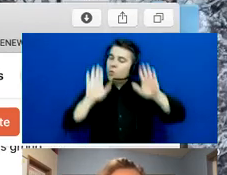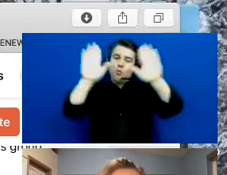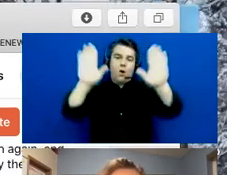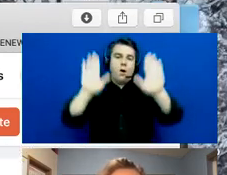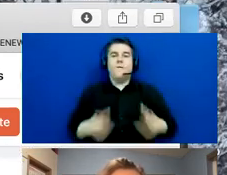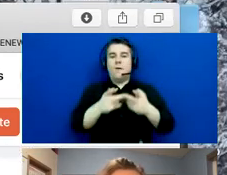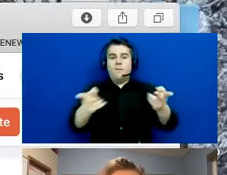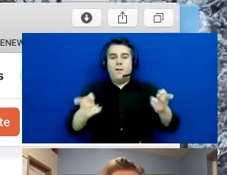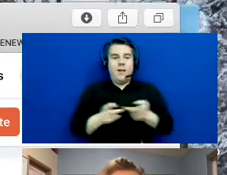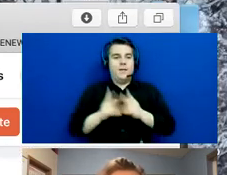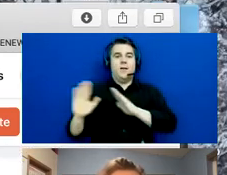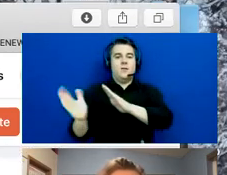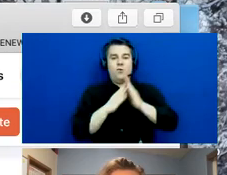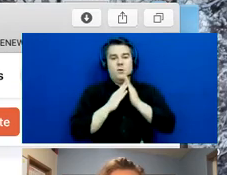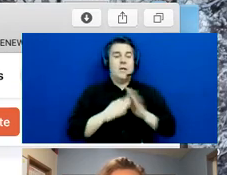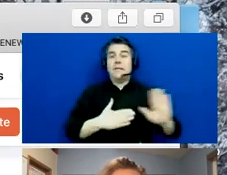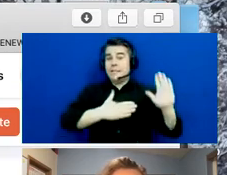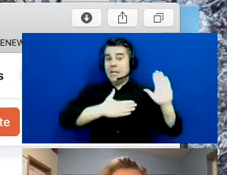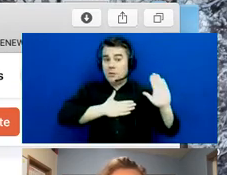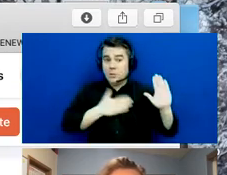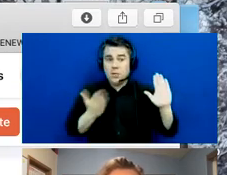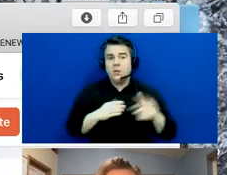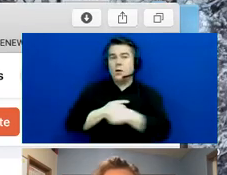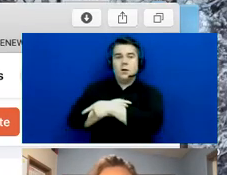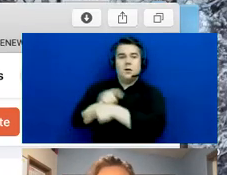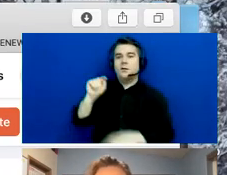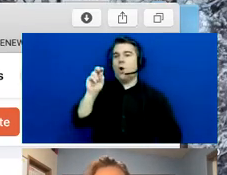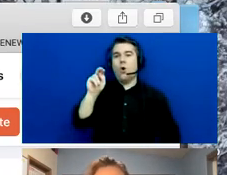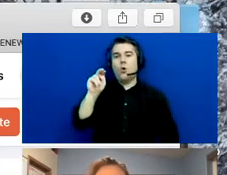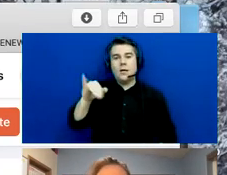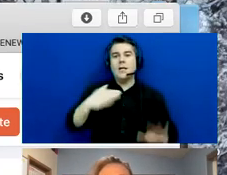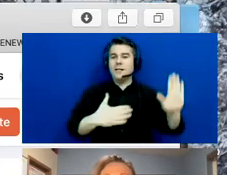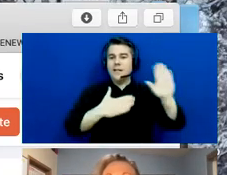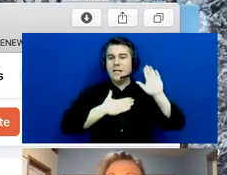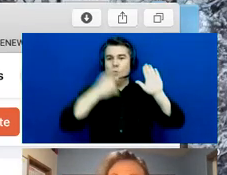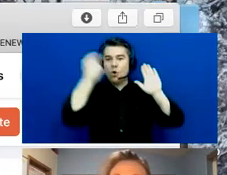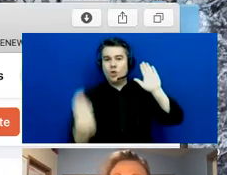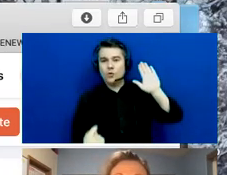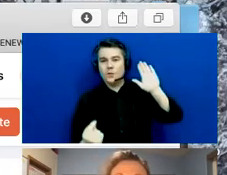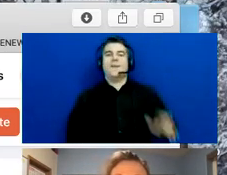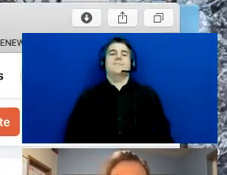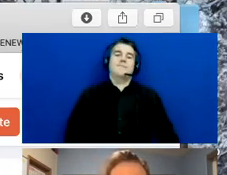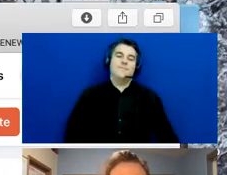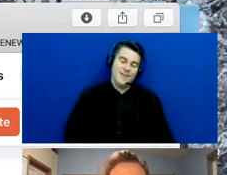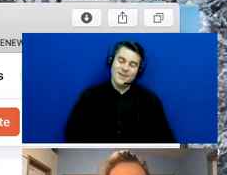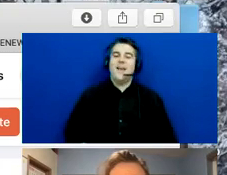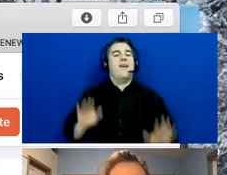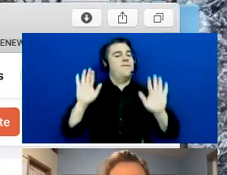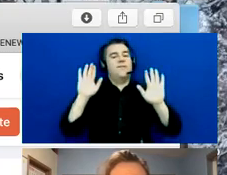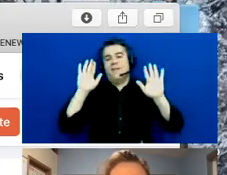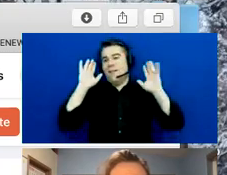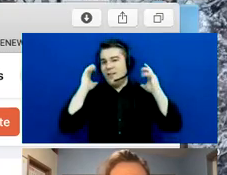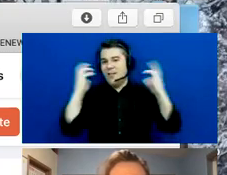of community. Testimonies in here. Tony does an amazing job of Testimony Tuesday. So guys, there's just a ton of information in